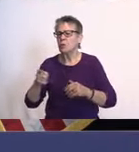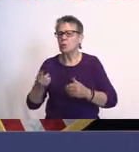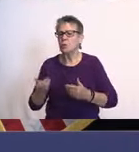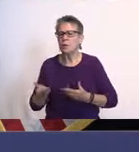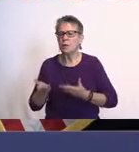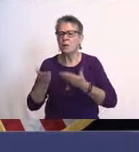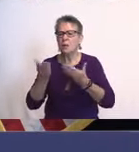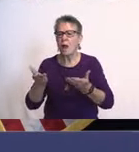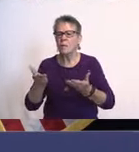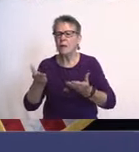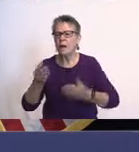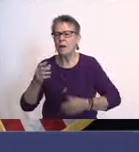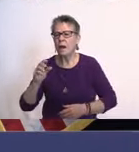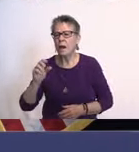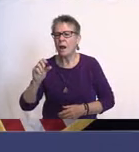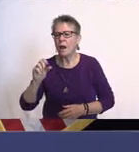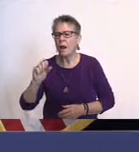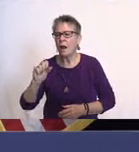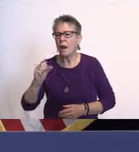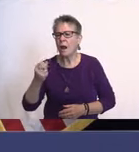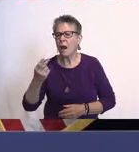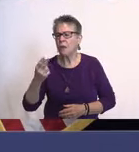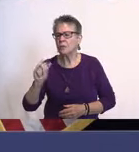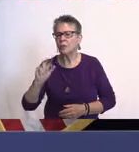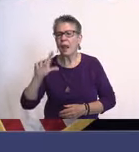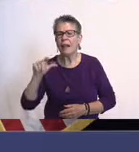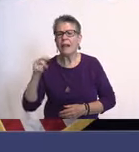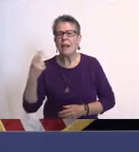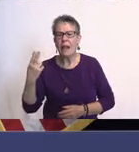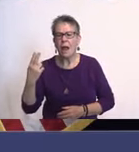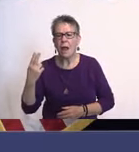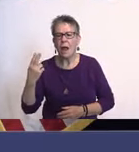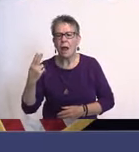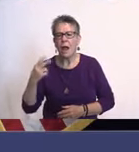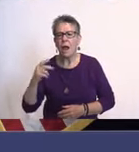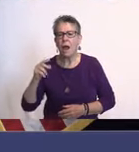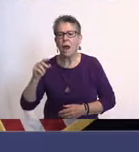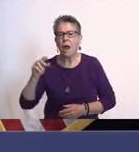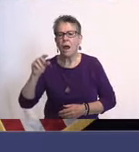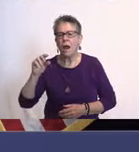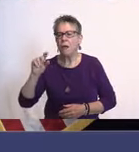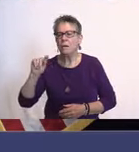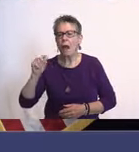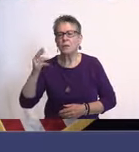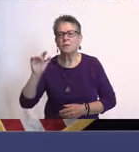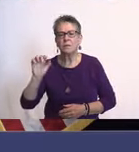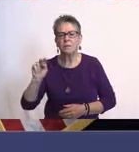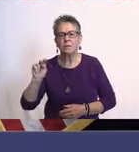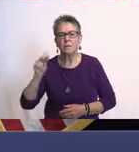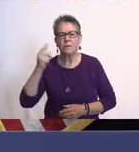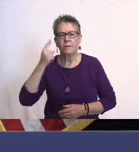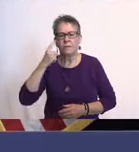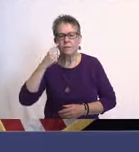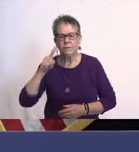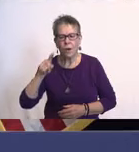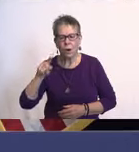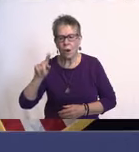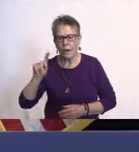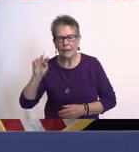Middlesex County Tax Board. Perhaps you can enlighten me about what prompted you to do that.